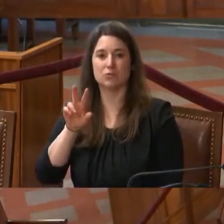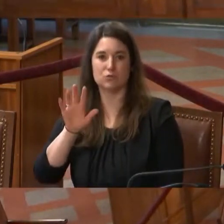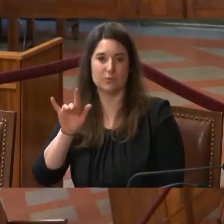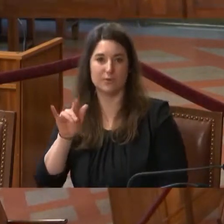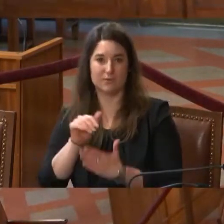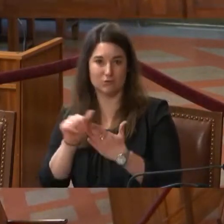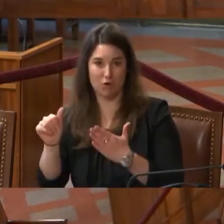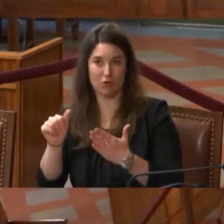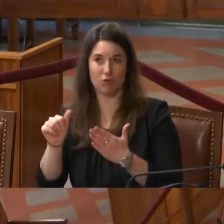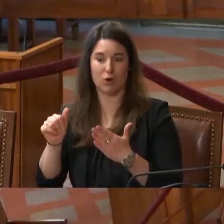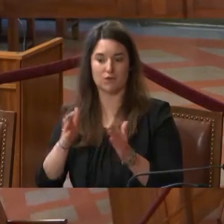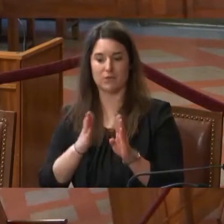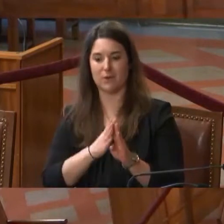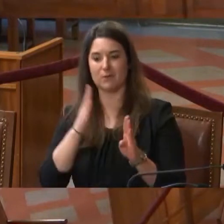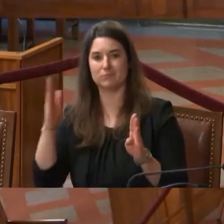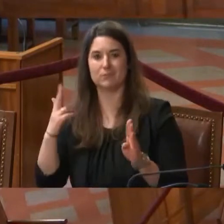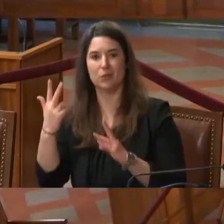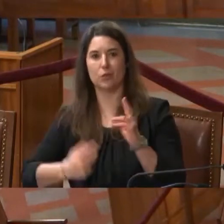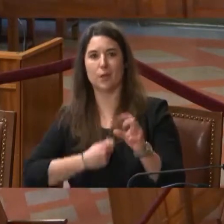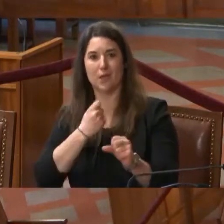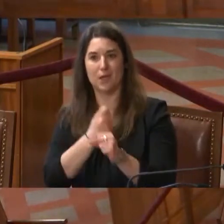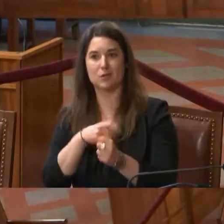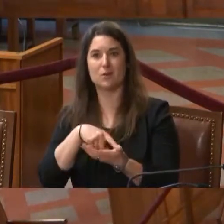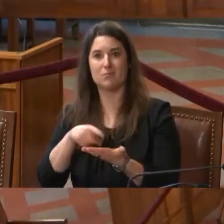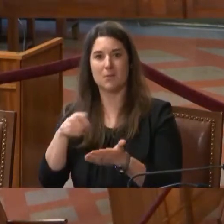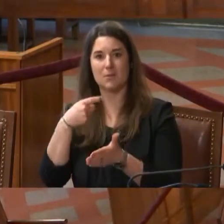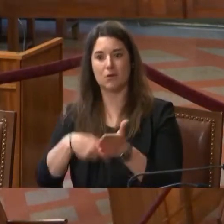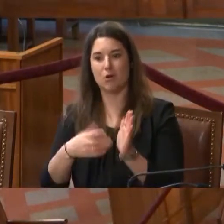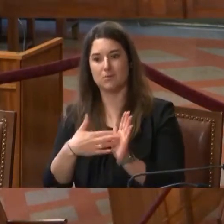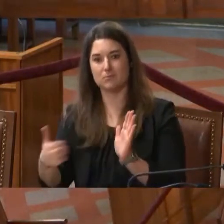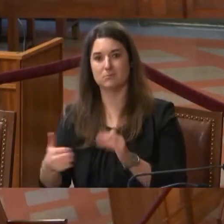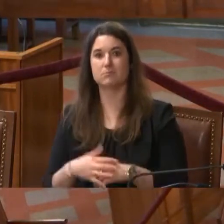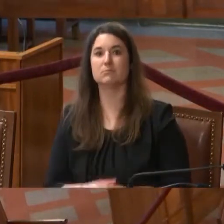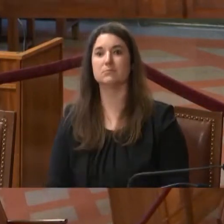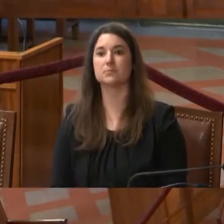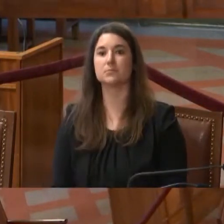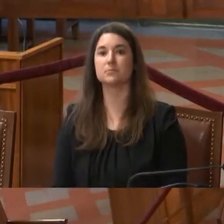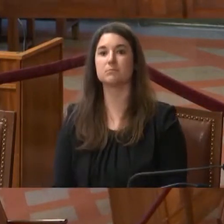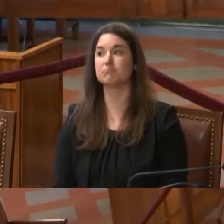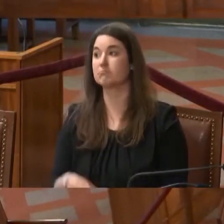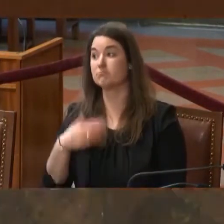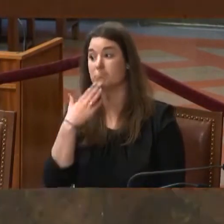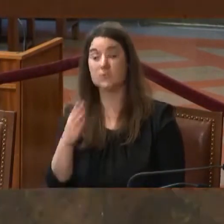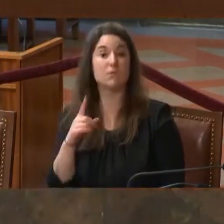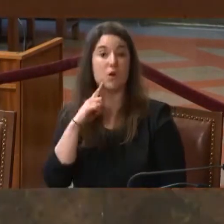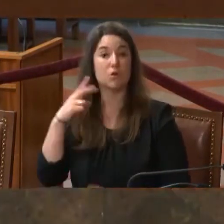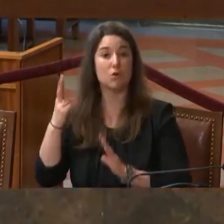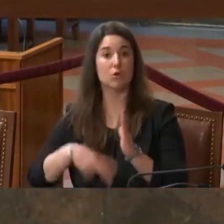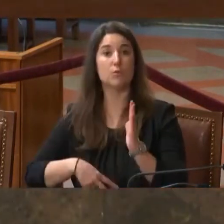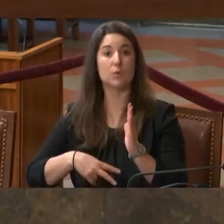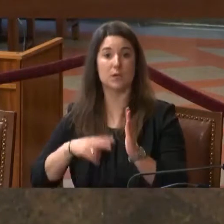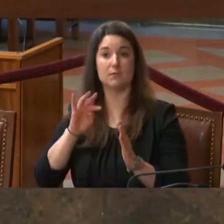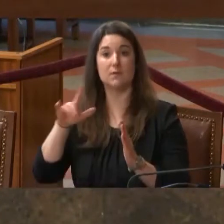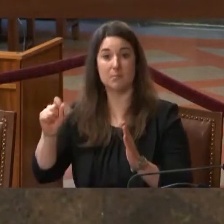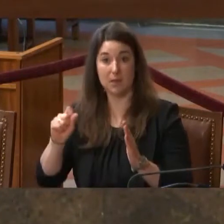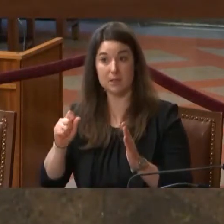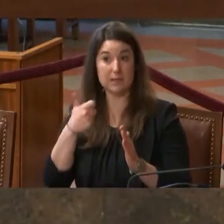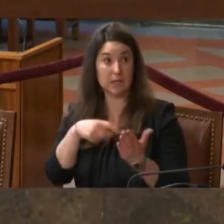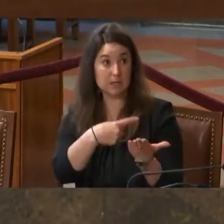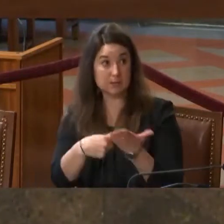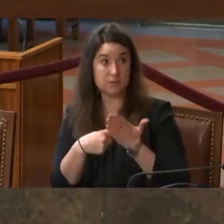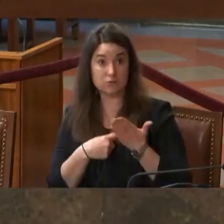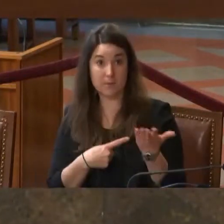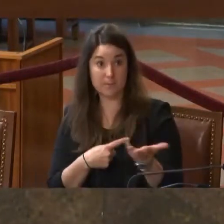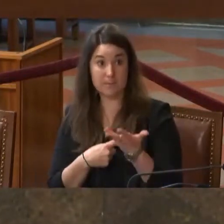$131,625 over 3 years and for the payment of costs thereof. Thank you. You have heard the reading and the title of the bills. Is there any discussion on the